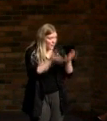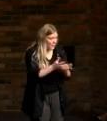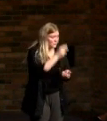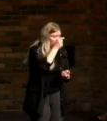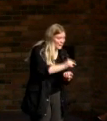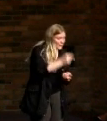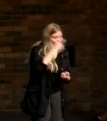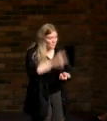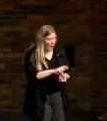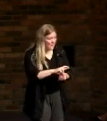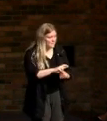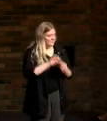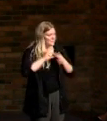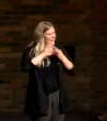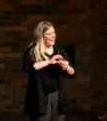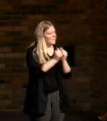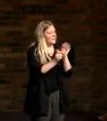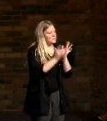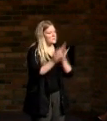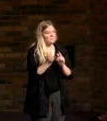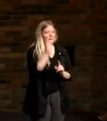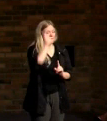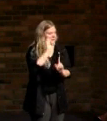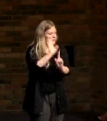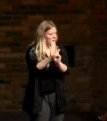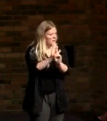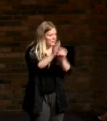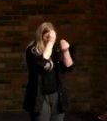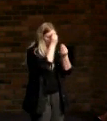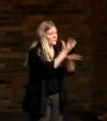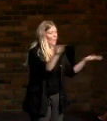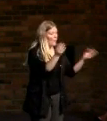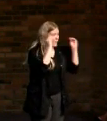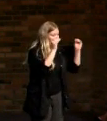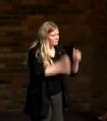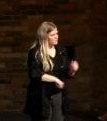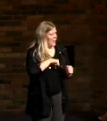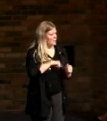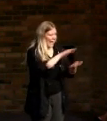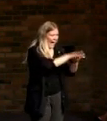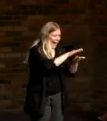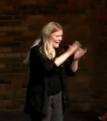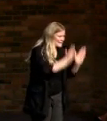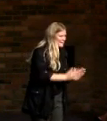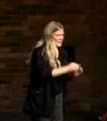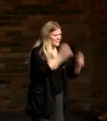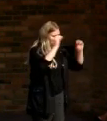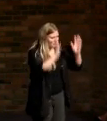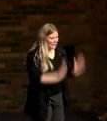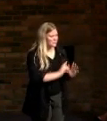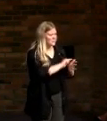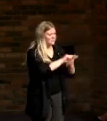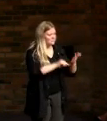relating to the revelation of Jesus Christ. He told the crowd of academians and professors and